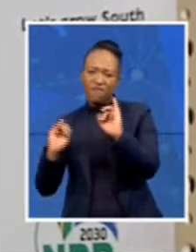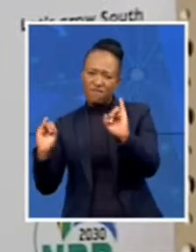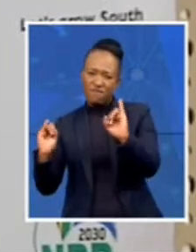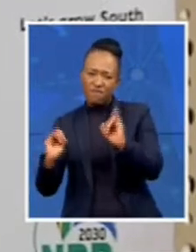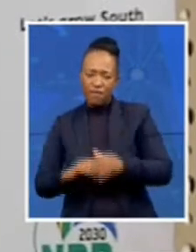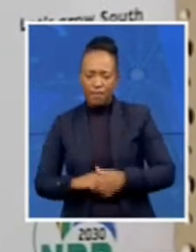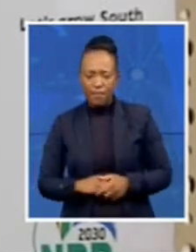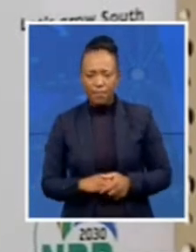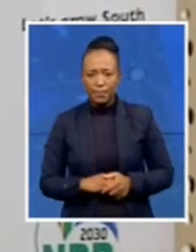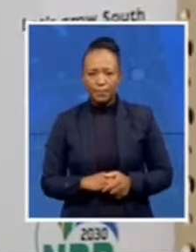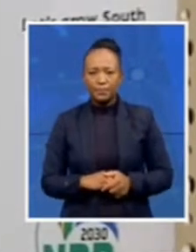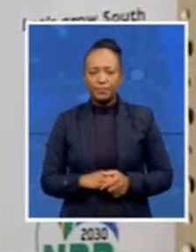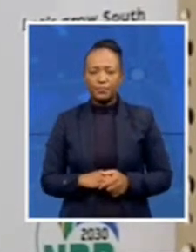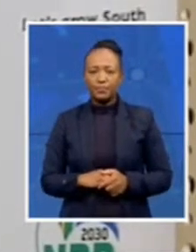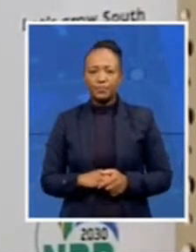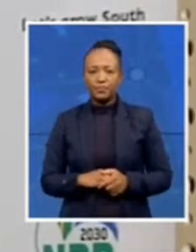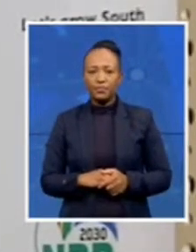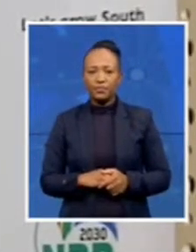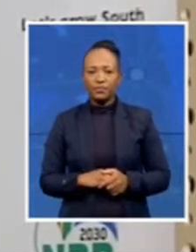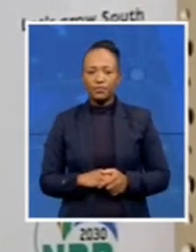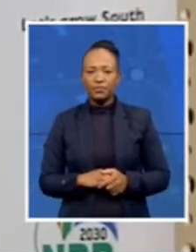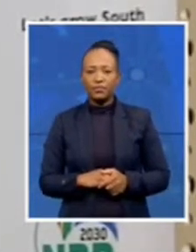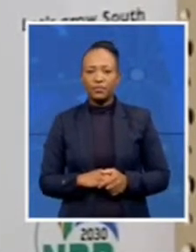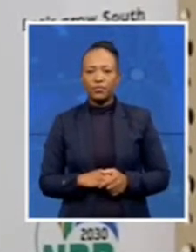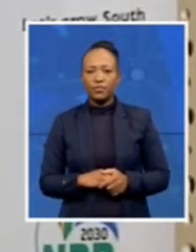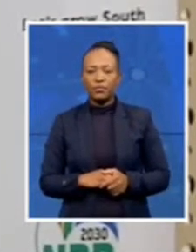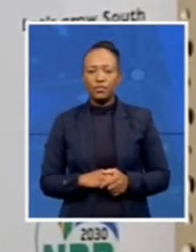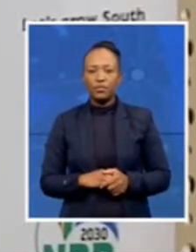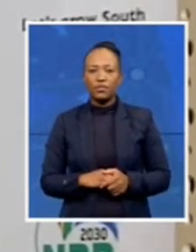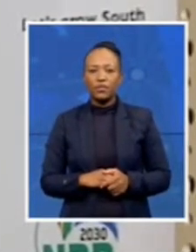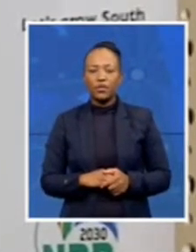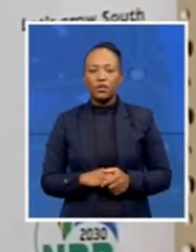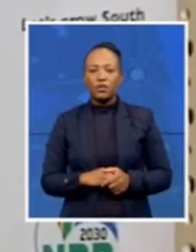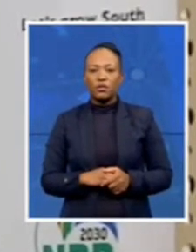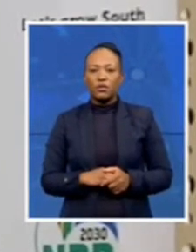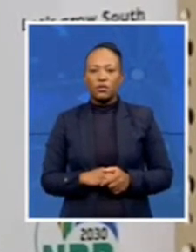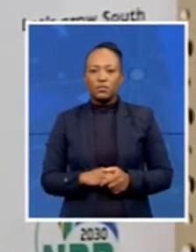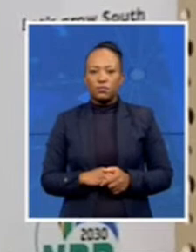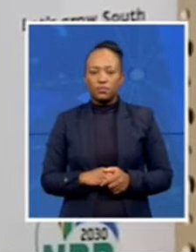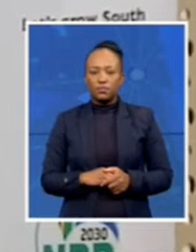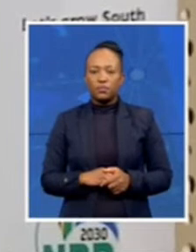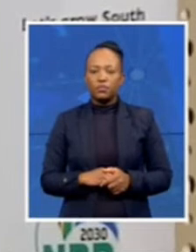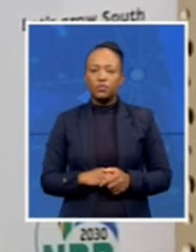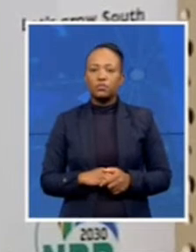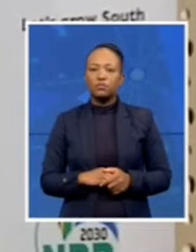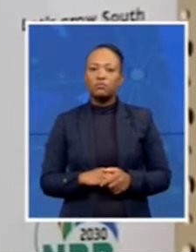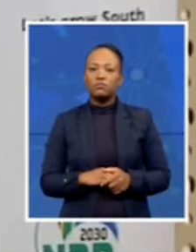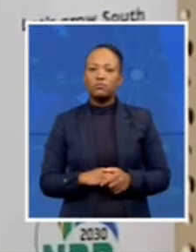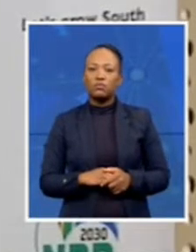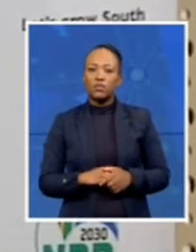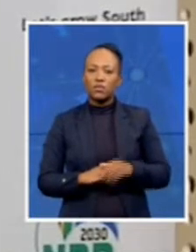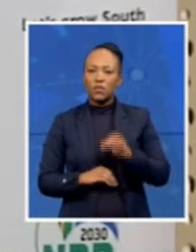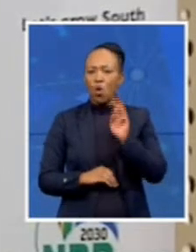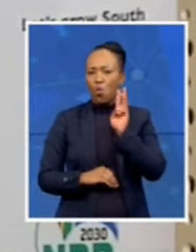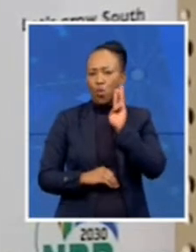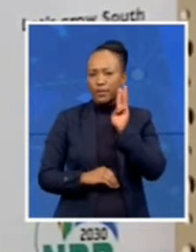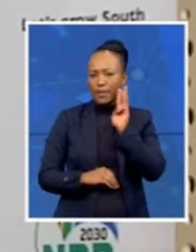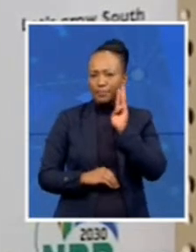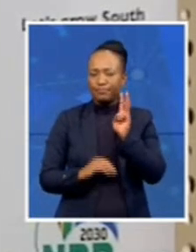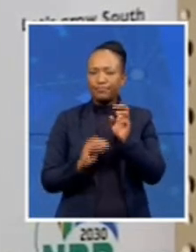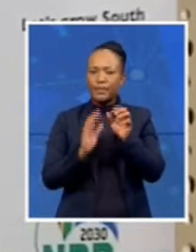The water quality management policies and strategies in South Africa 2017 identifies pollution